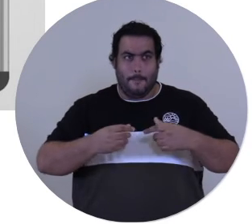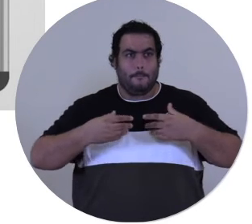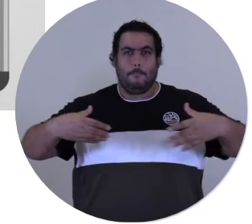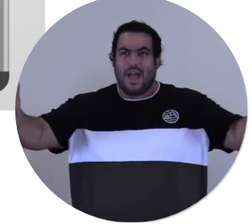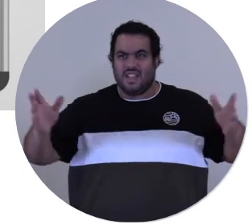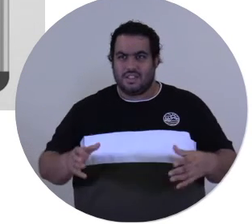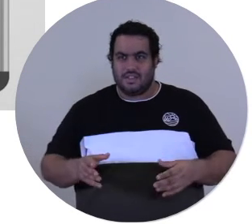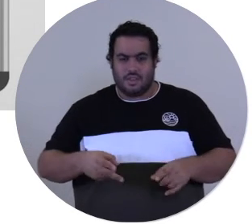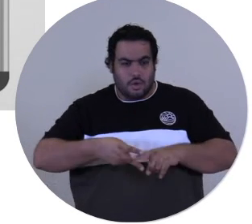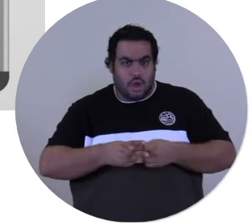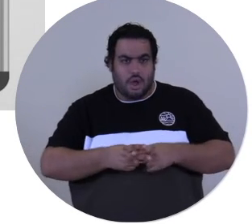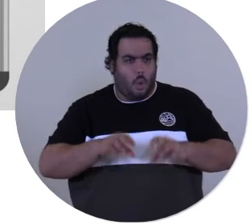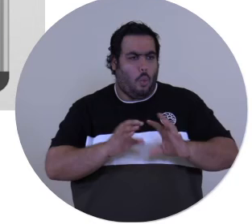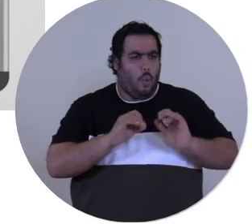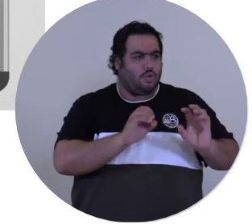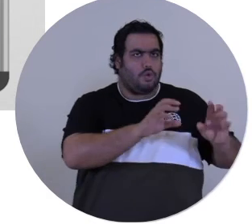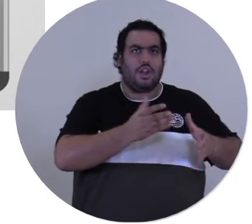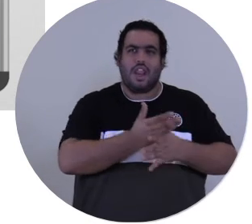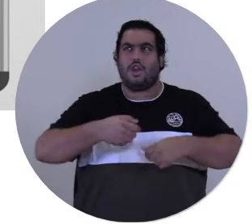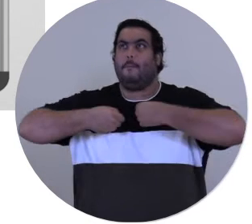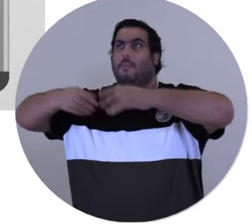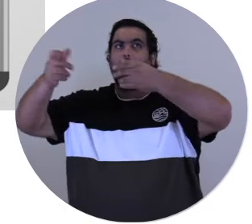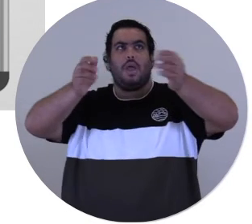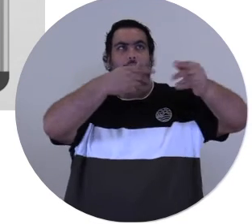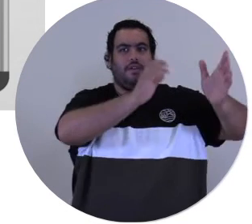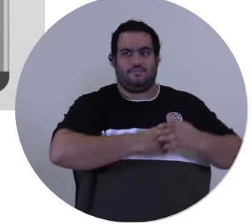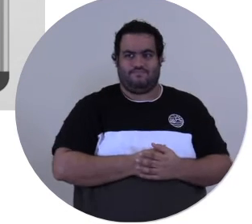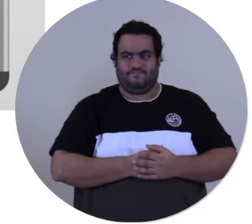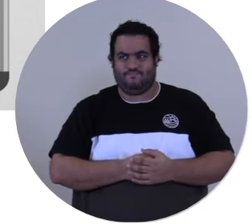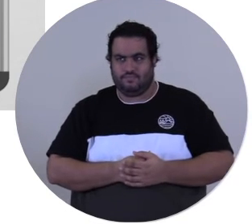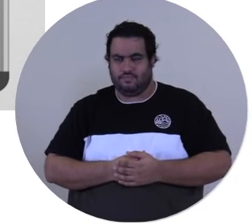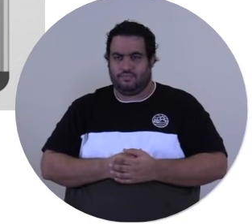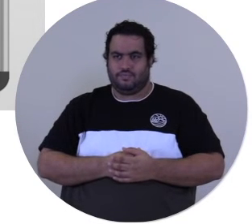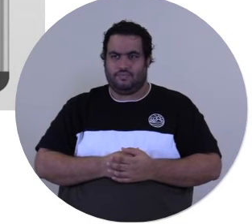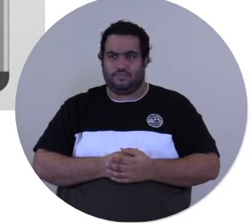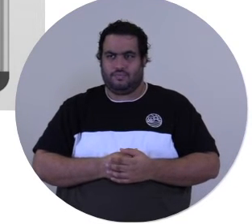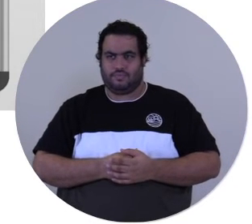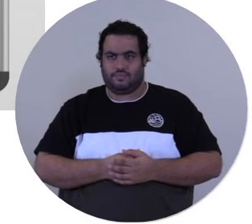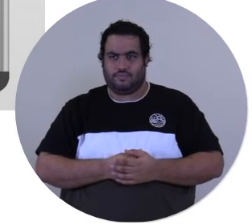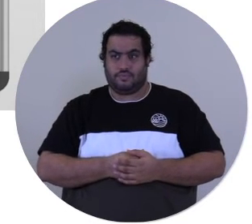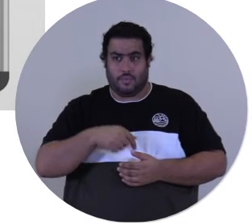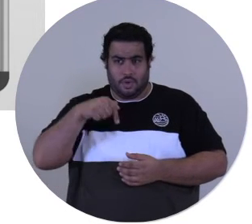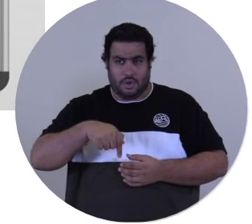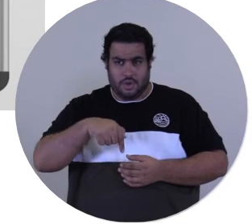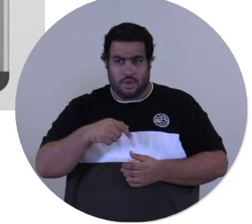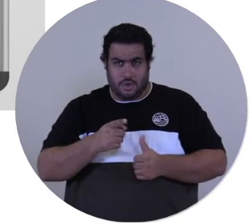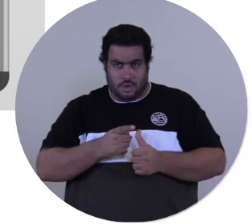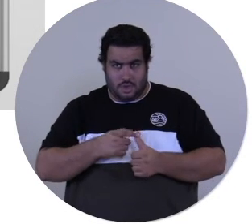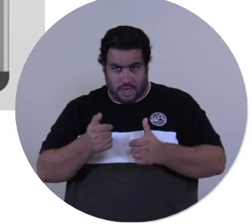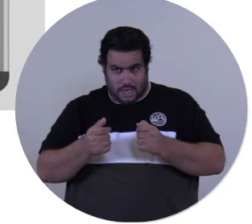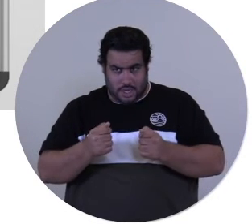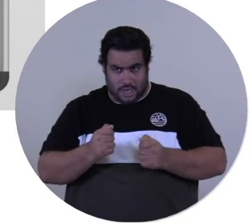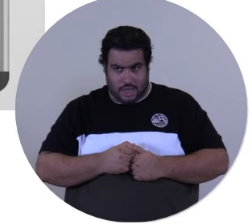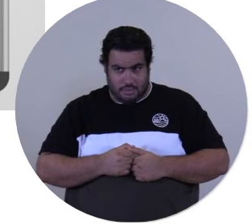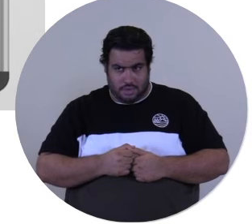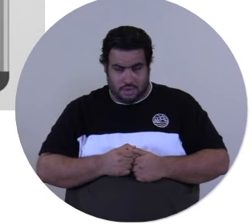are mass-produced by using modern machines in the factory. Now, we talked about games as